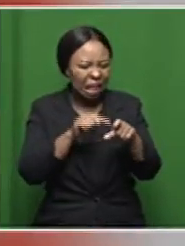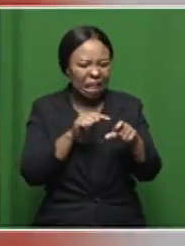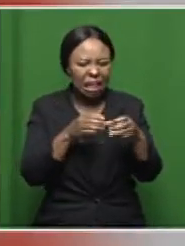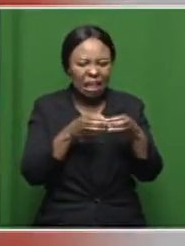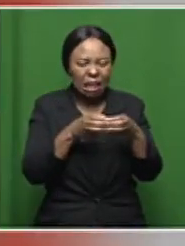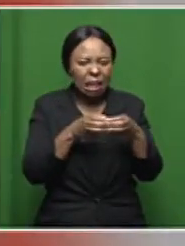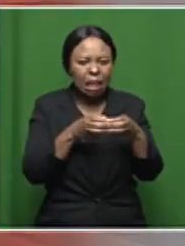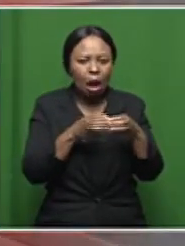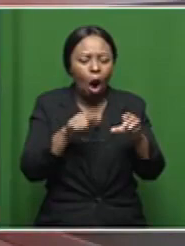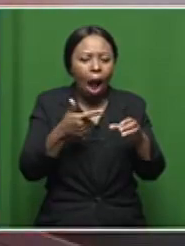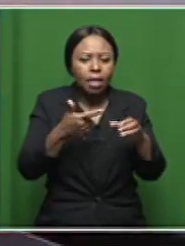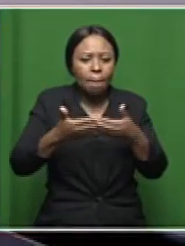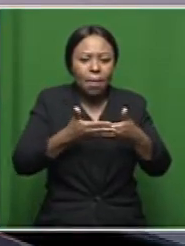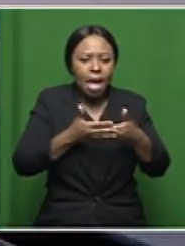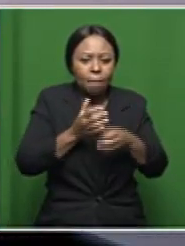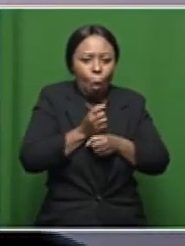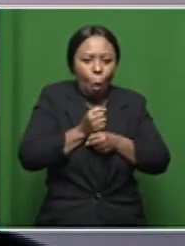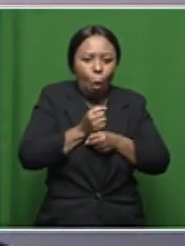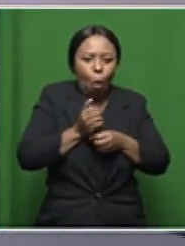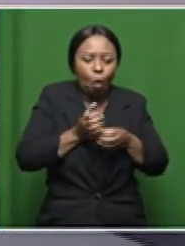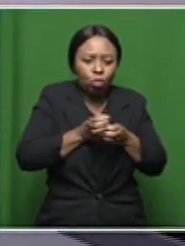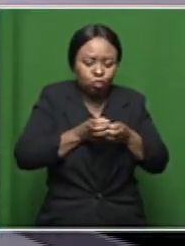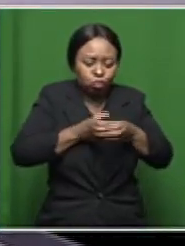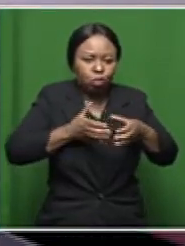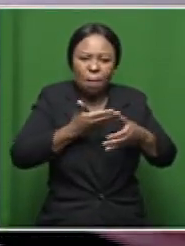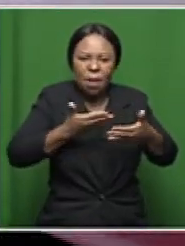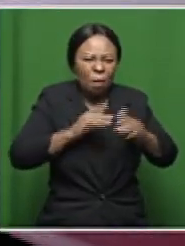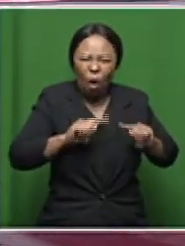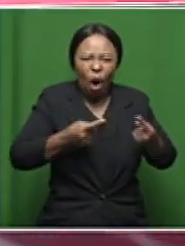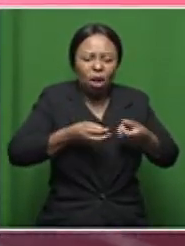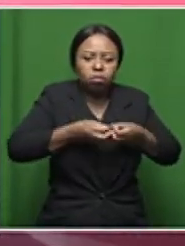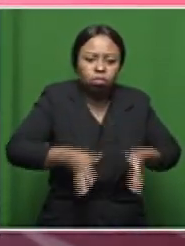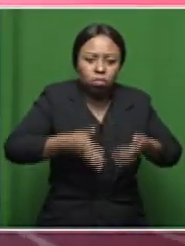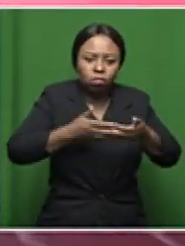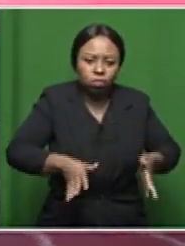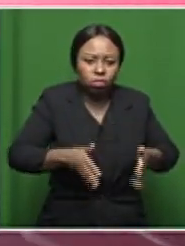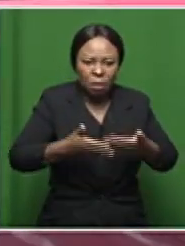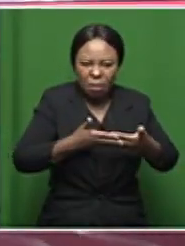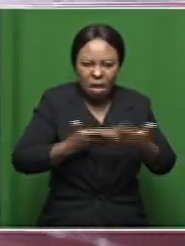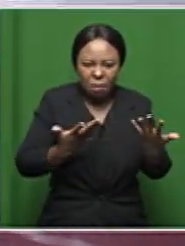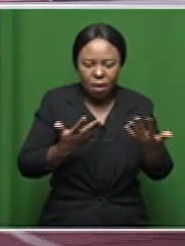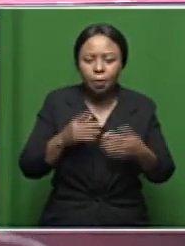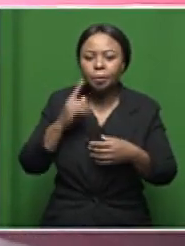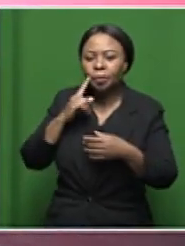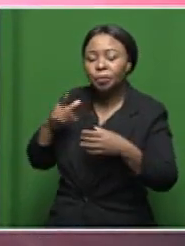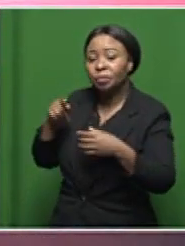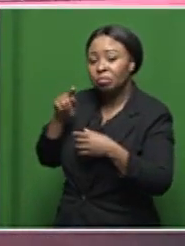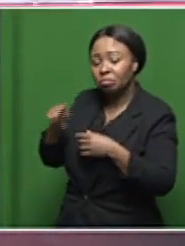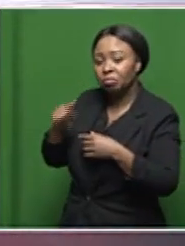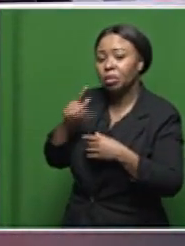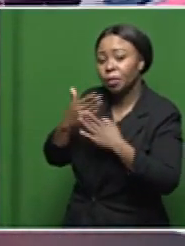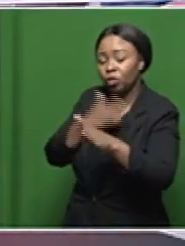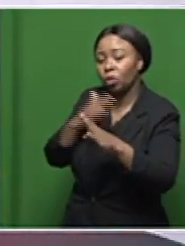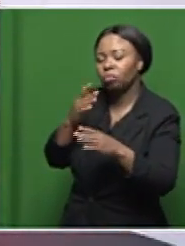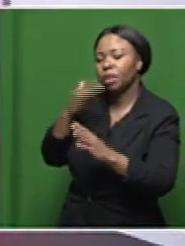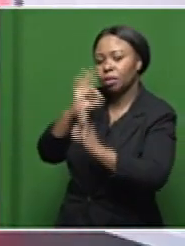All right, so a question more really looking at obstetrics and a mix of gynecology in this sense. Incompetent cervix. Very quickly, Doc, before we wrap things